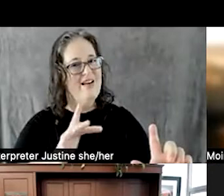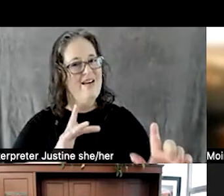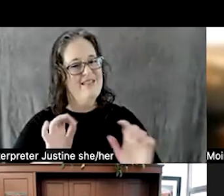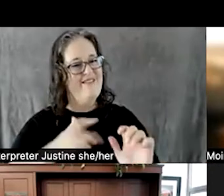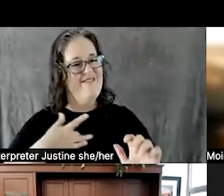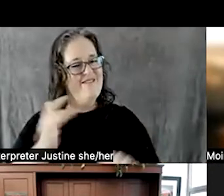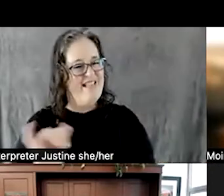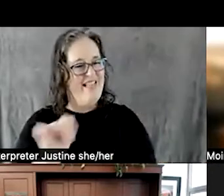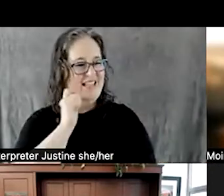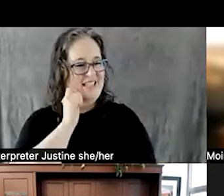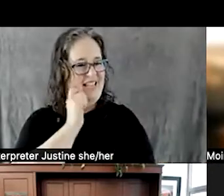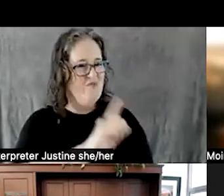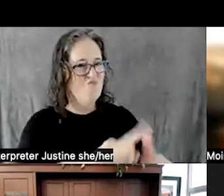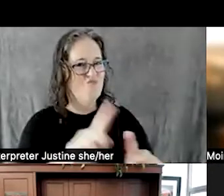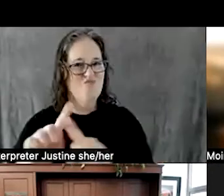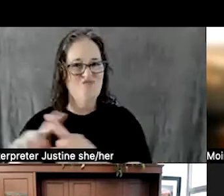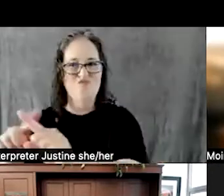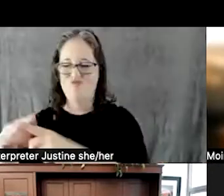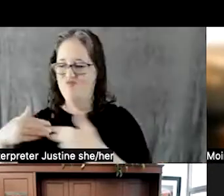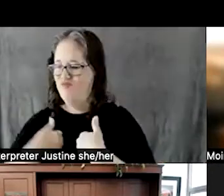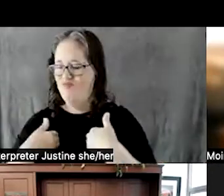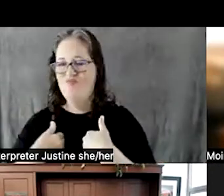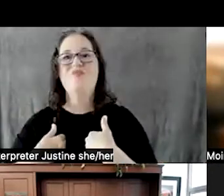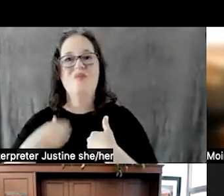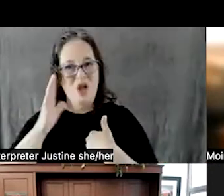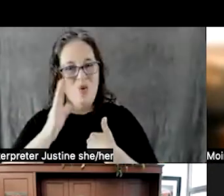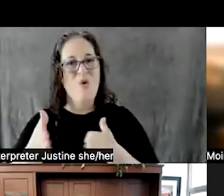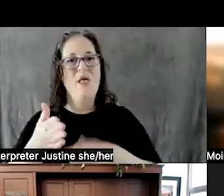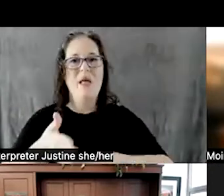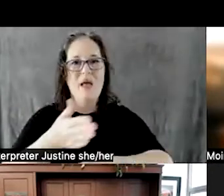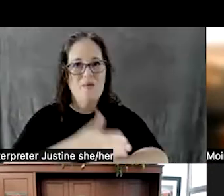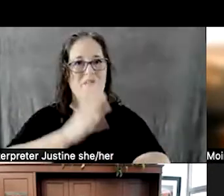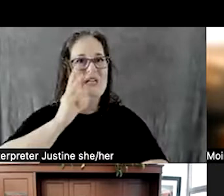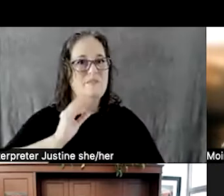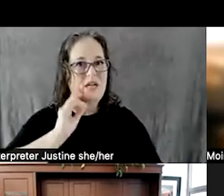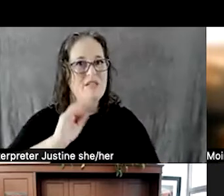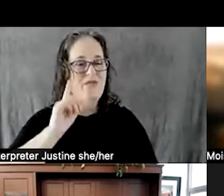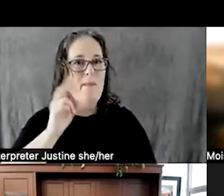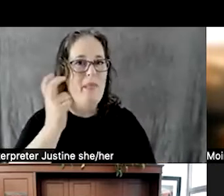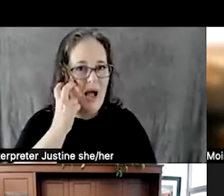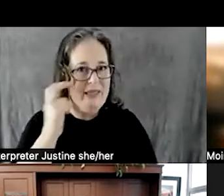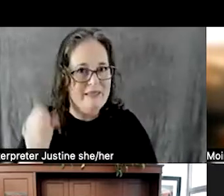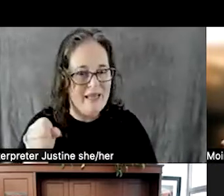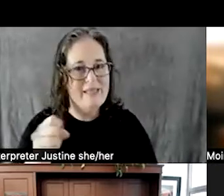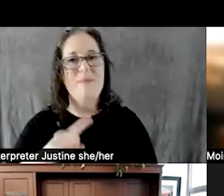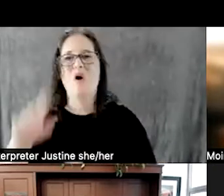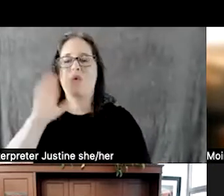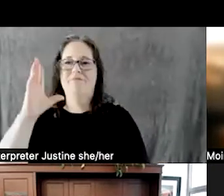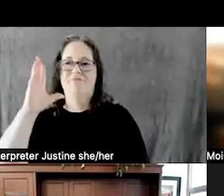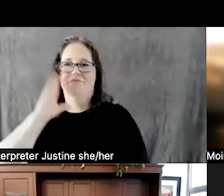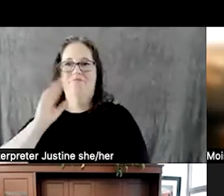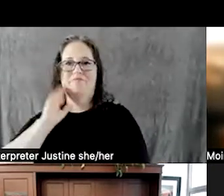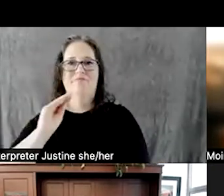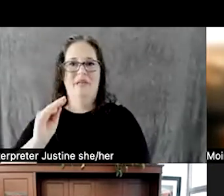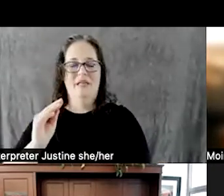one of those things that you can say, oh, this will improve the experience for people who are blind. No, it will improve the experience to everyone. We see these animals, we would